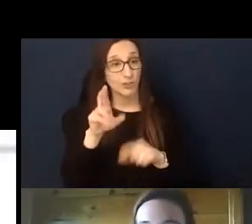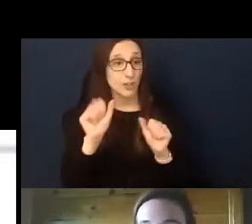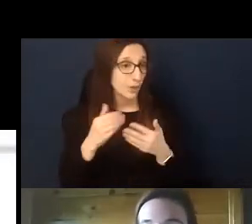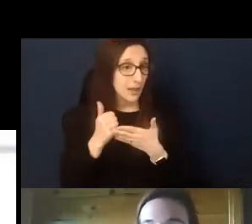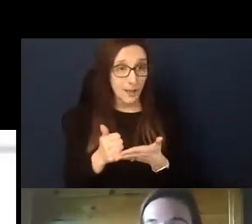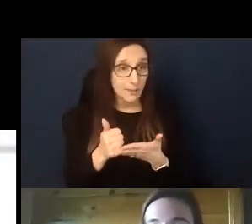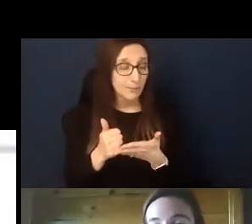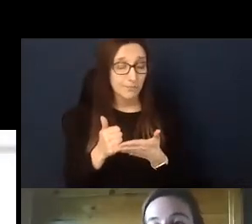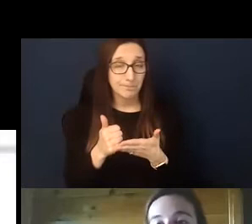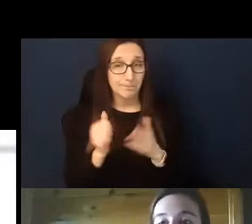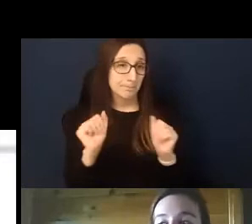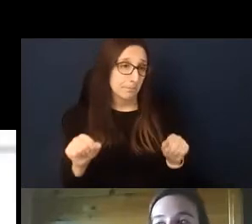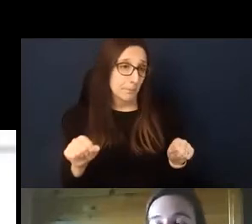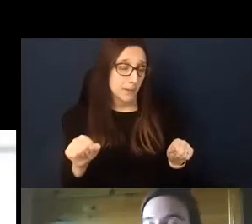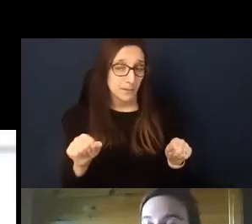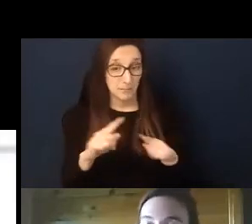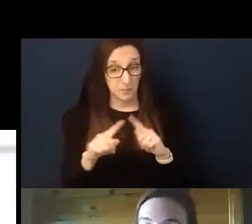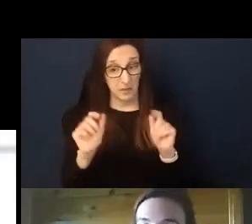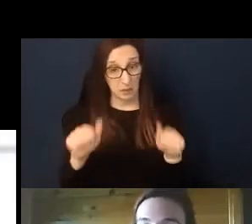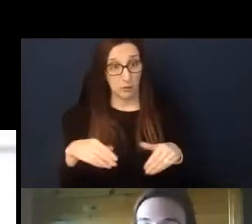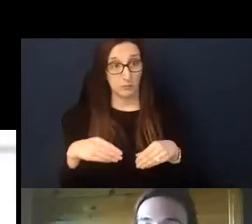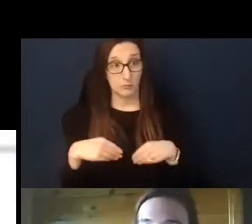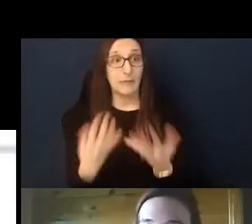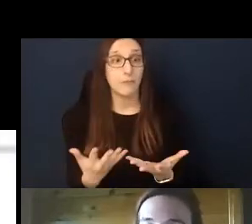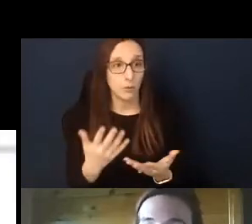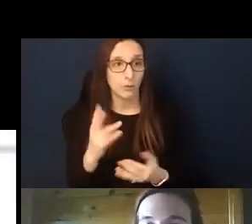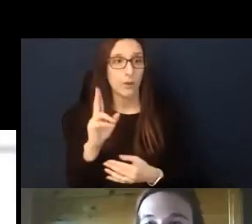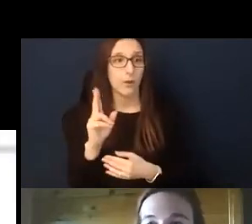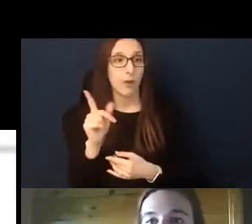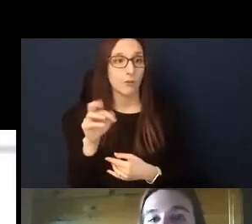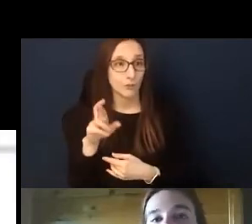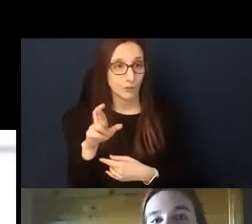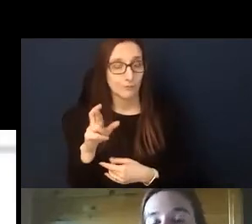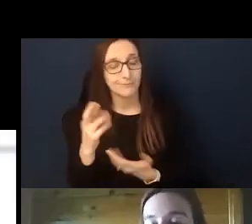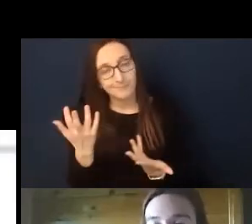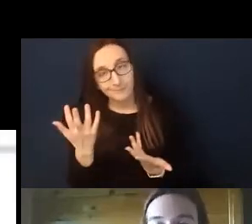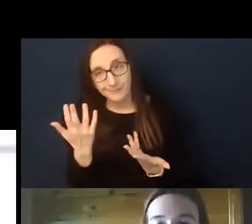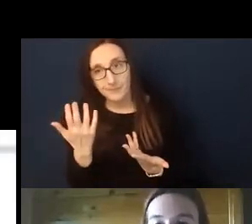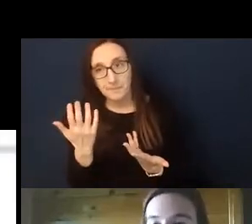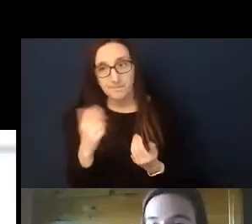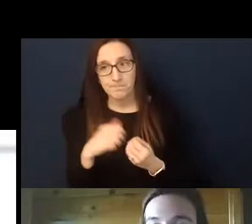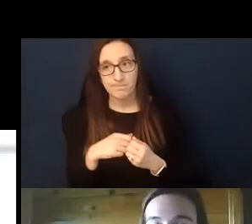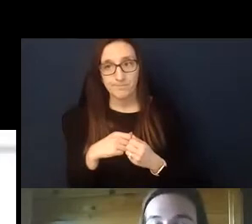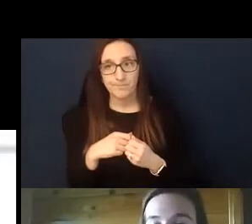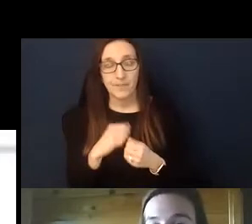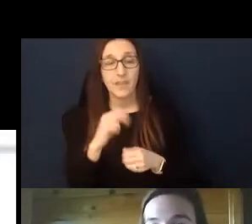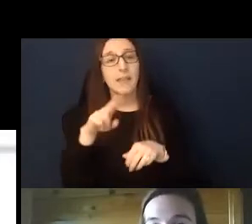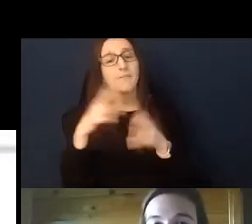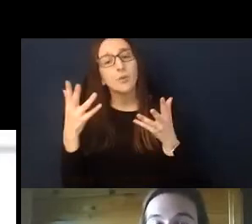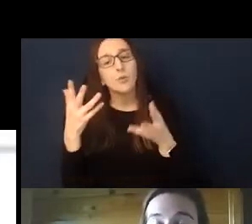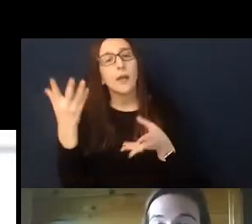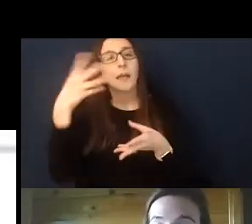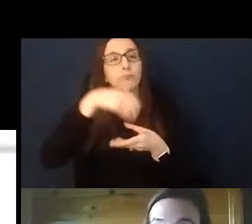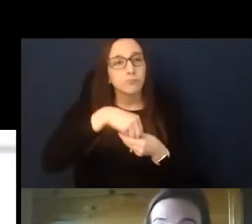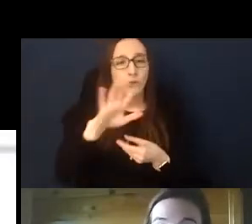that, and it could also potentially cause it. So a natural incorporated into your food, if you